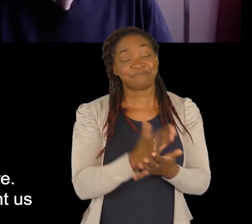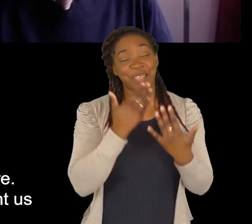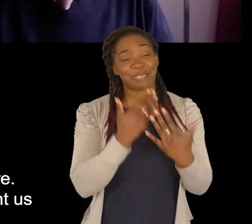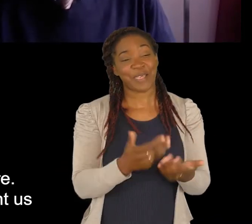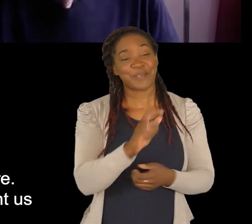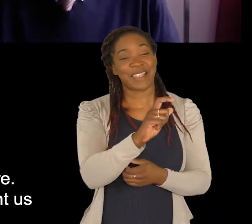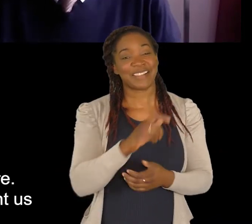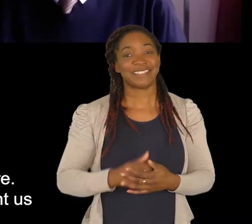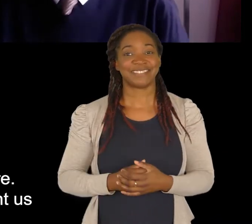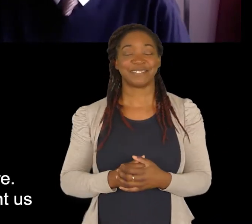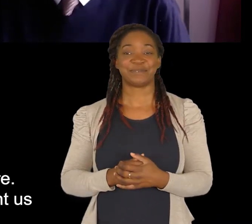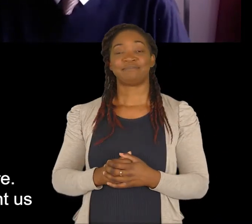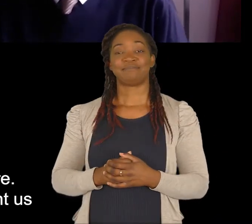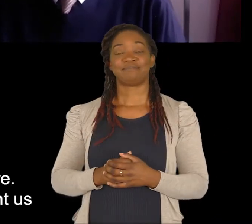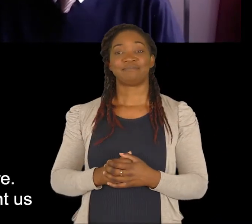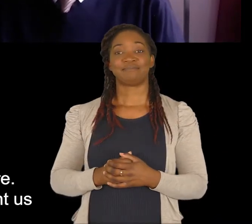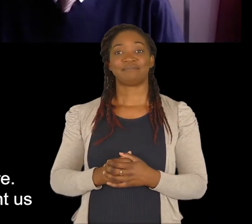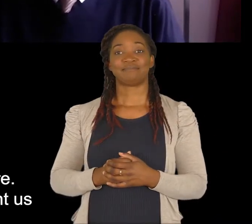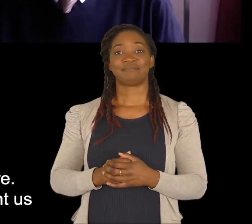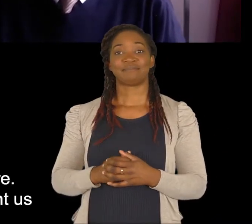you, Claire. Okay.